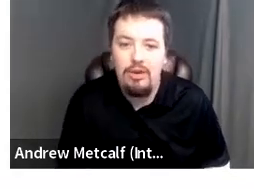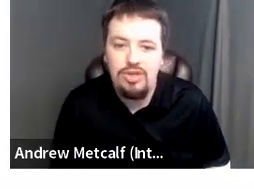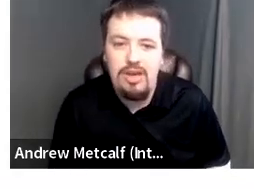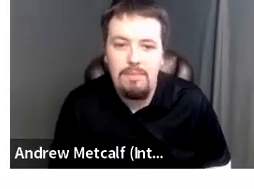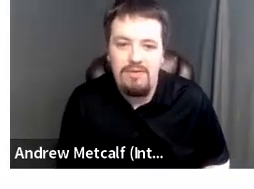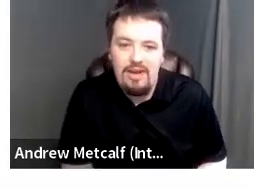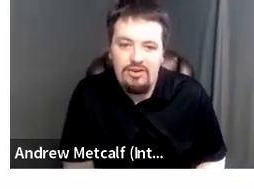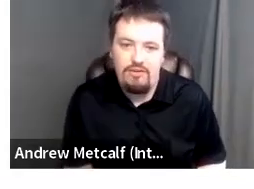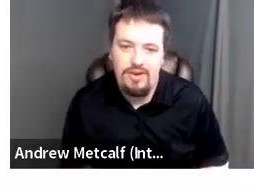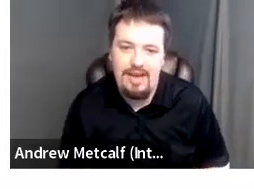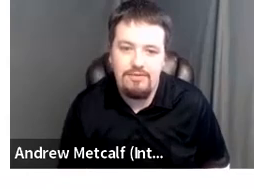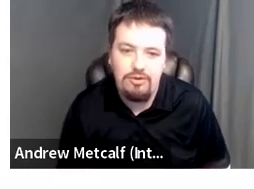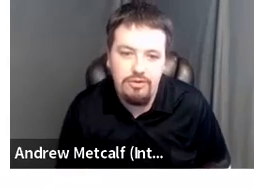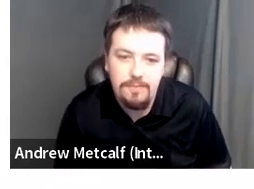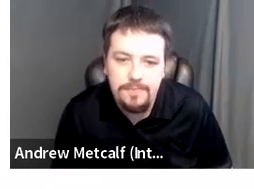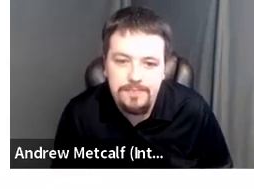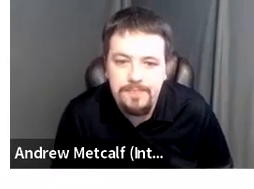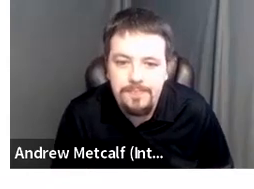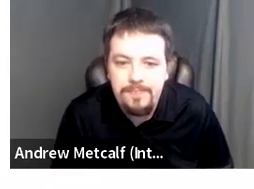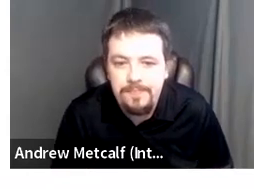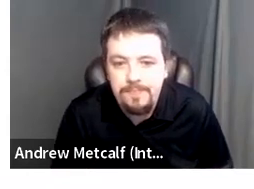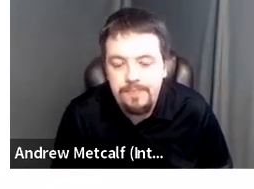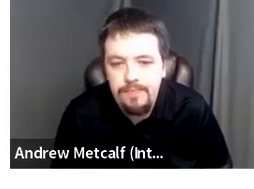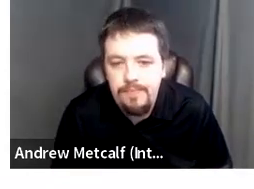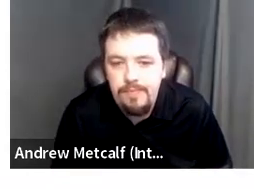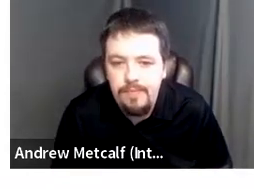about language deprivation for deaf children.